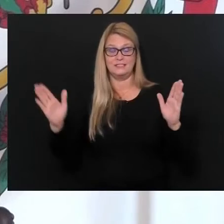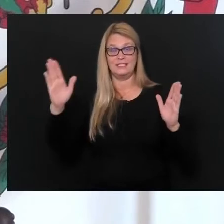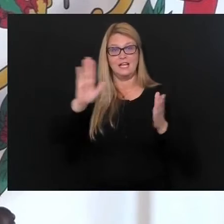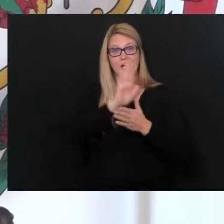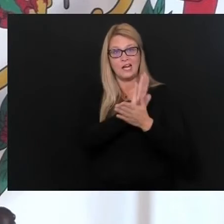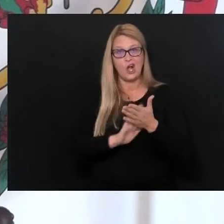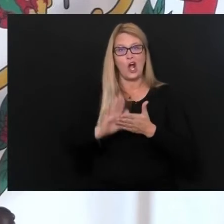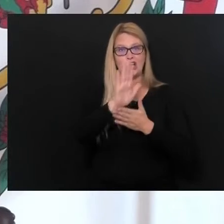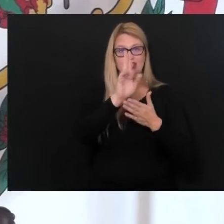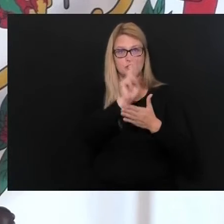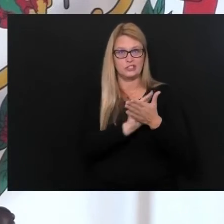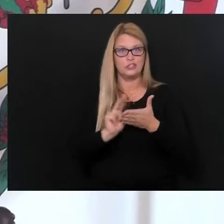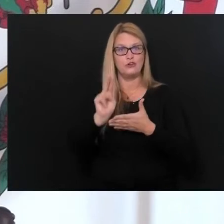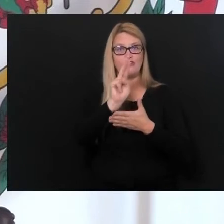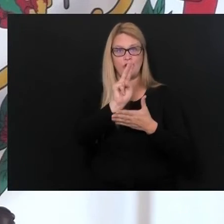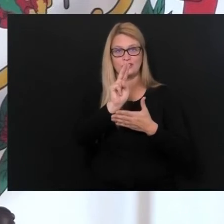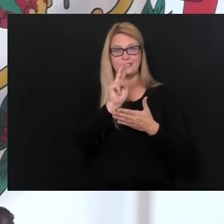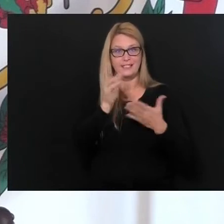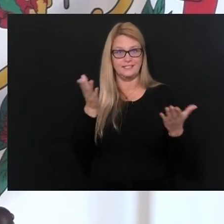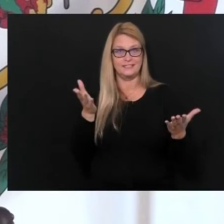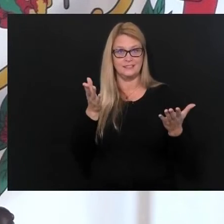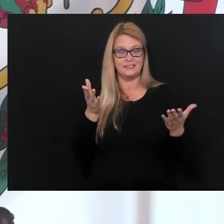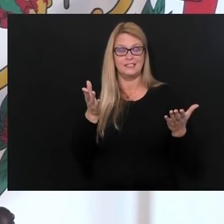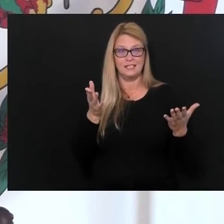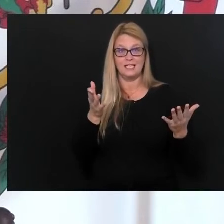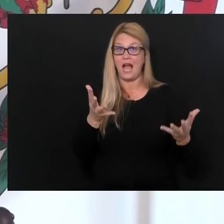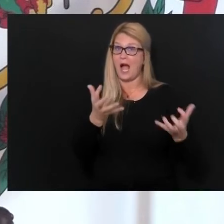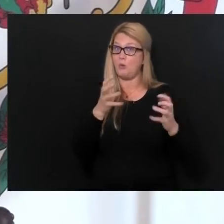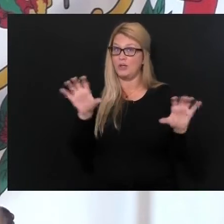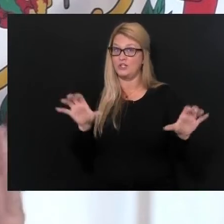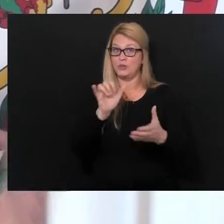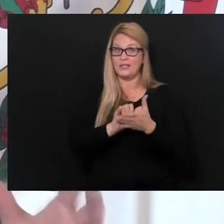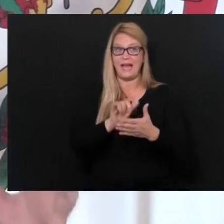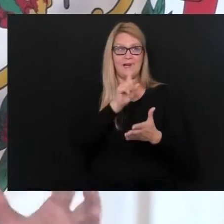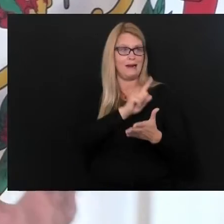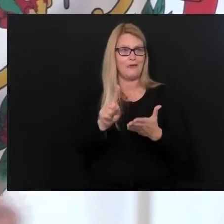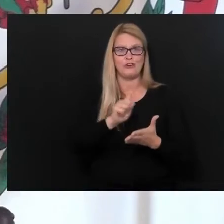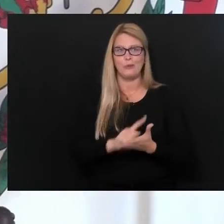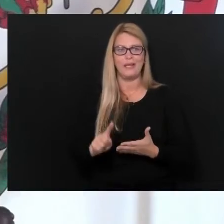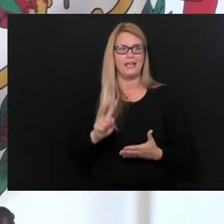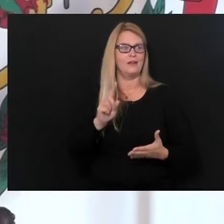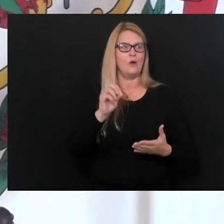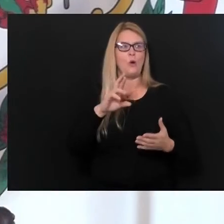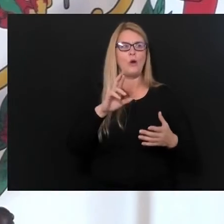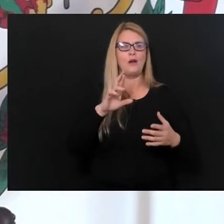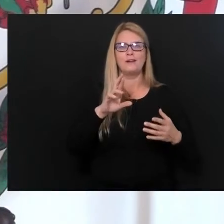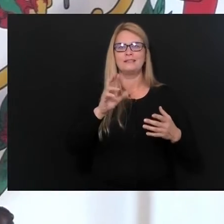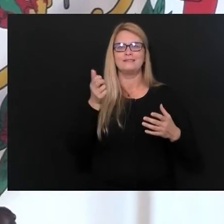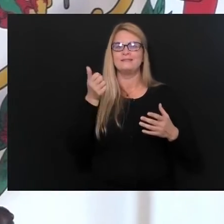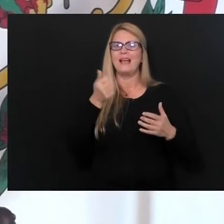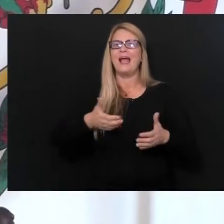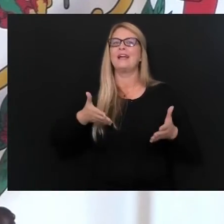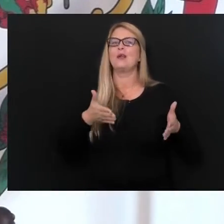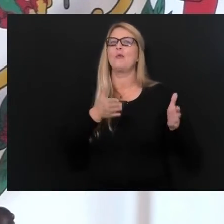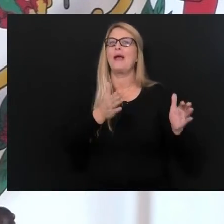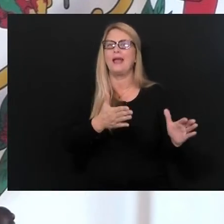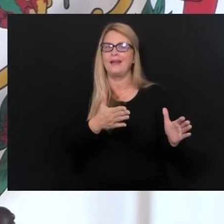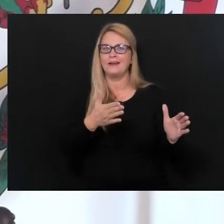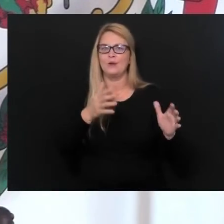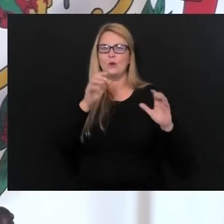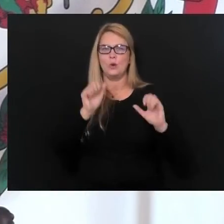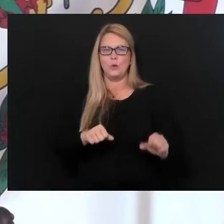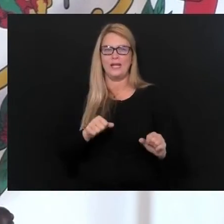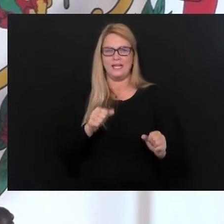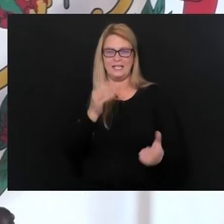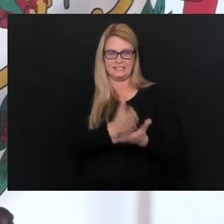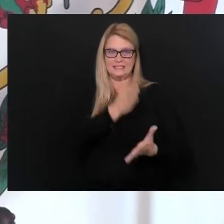and universities especially and everything, and to do that every other week, or at least do it in a way that we can really attack